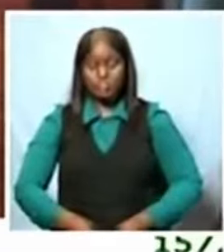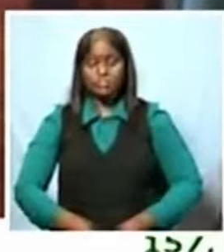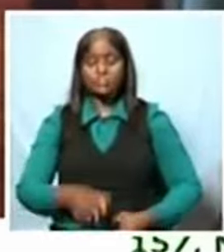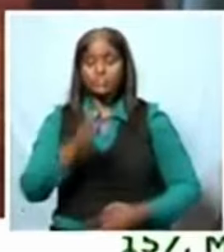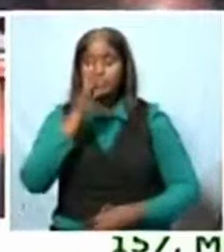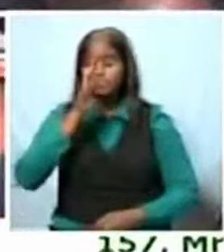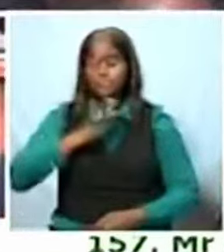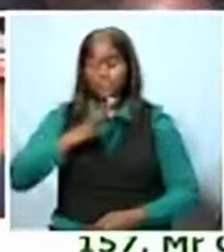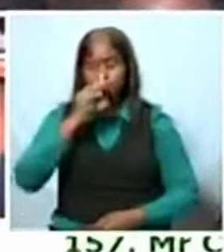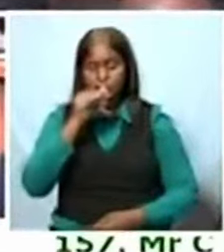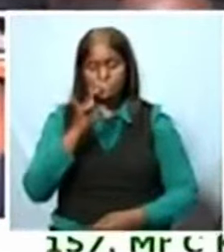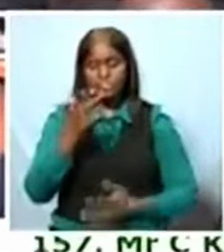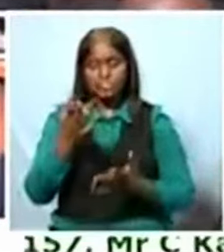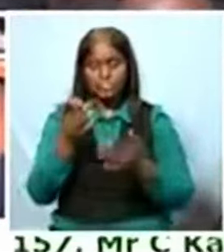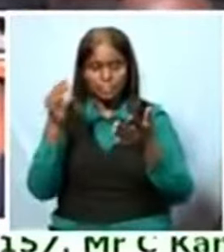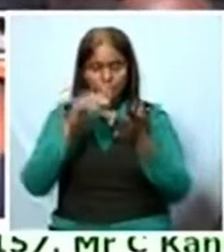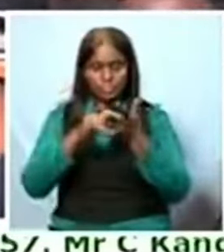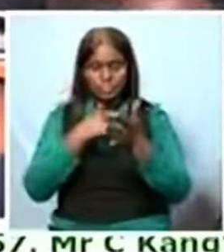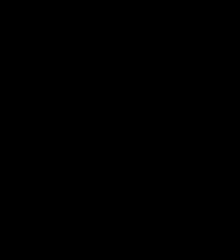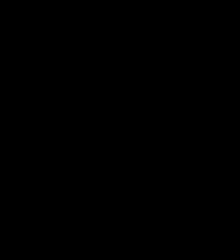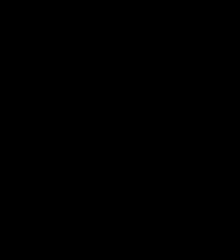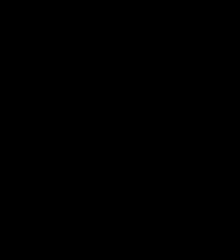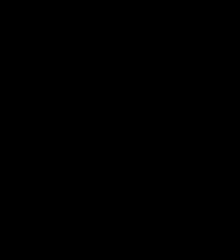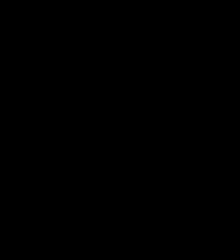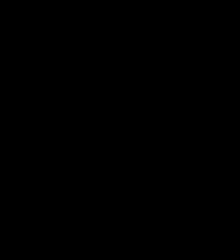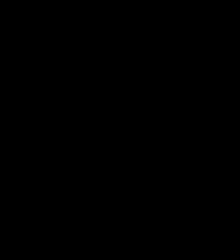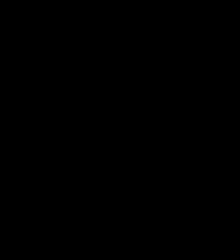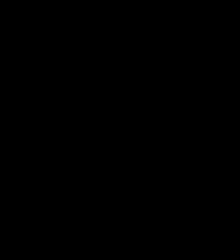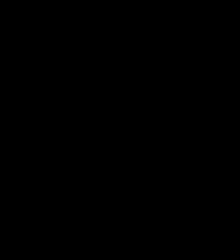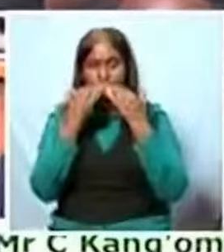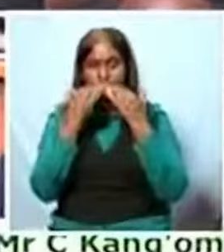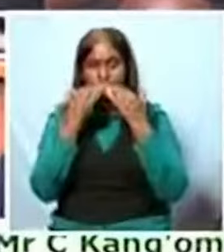Madam Speaker, once again I want to thank your office for